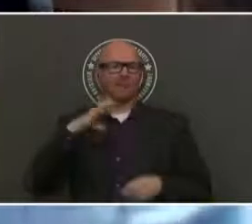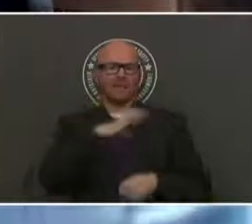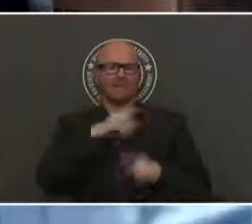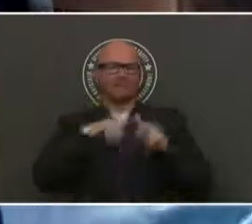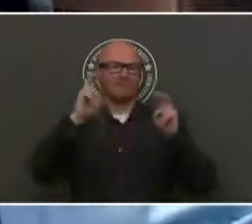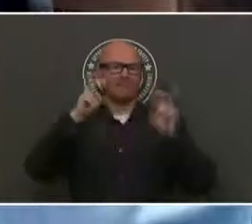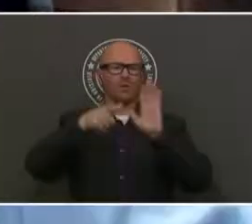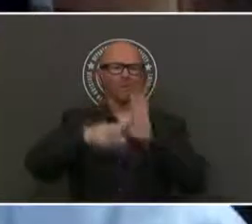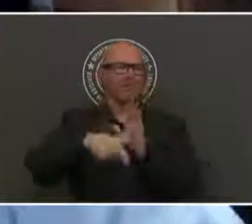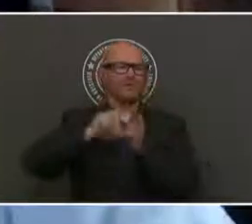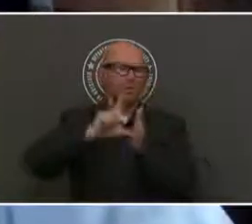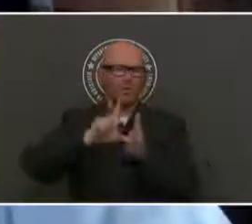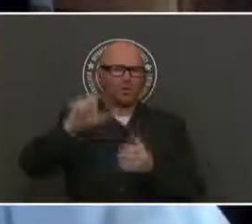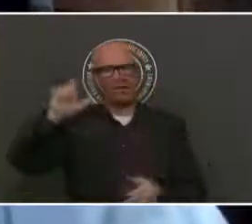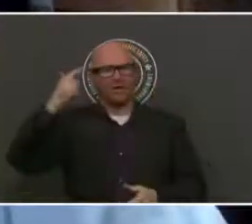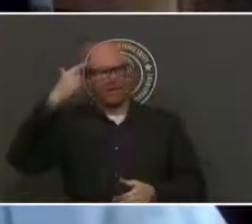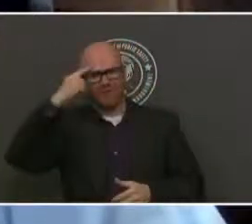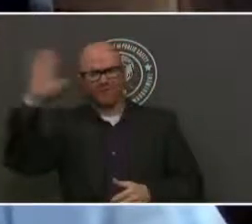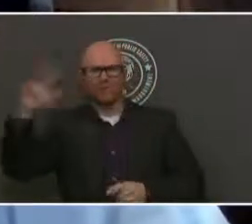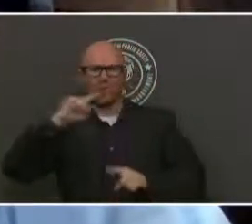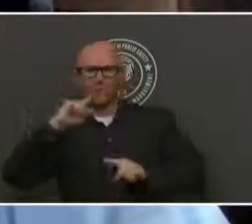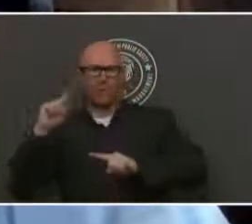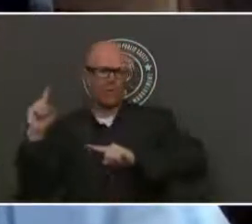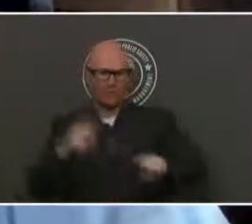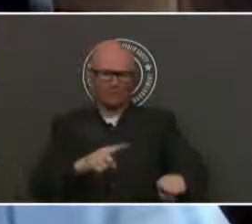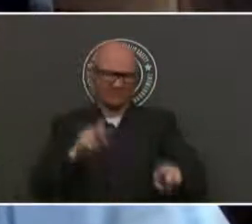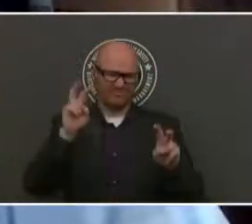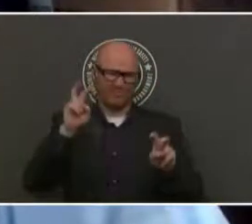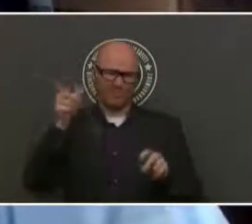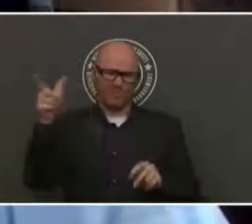know about governor's orders from the last year or so.